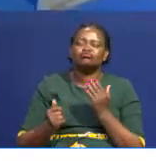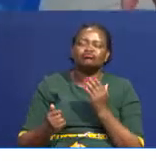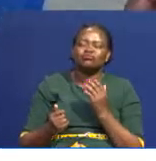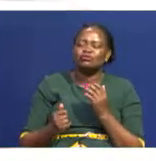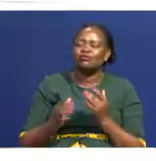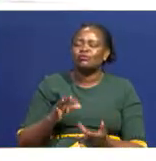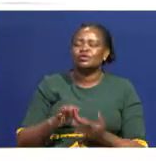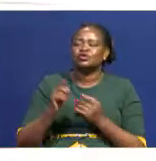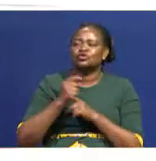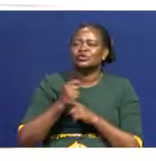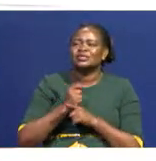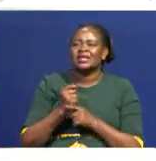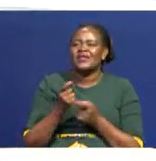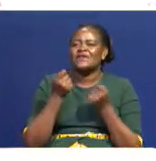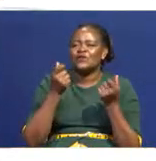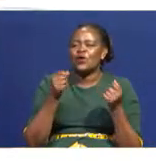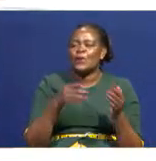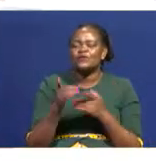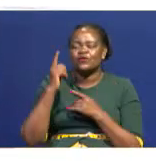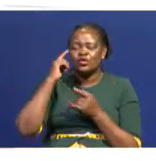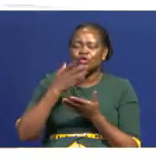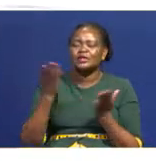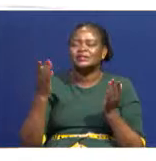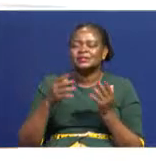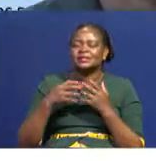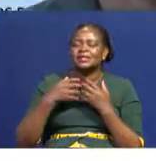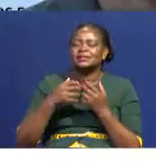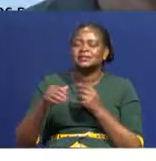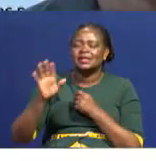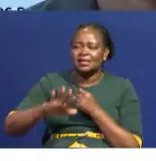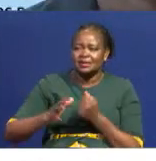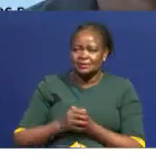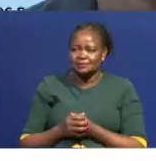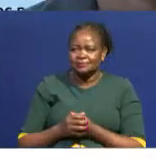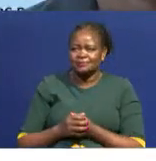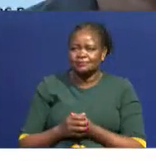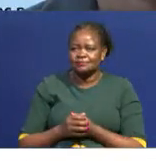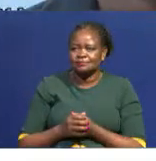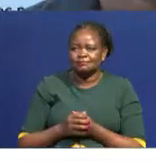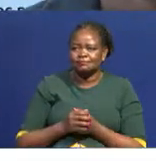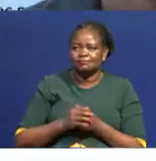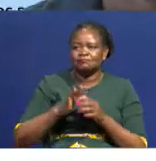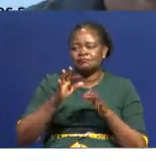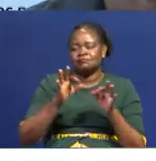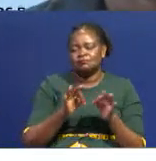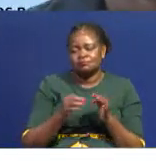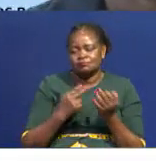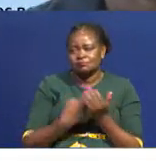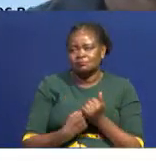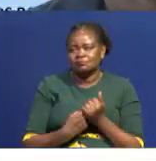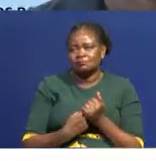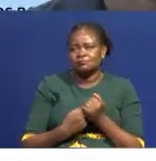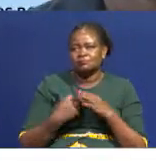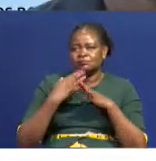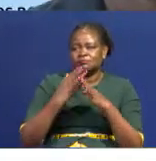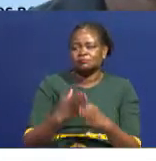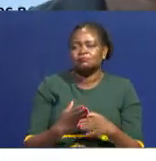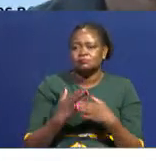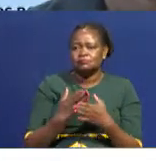and limited opportunities for those in the engineering field. It's a very elaborate partnership between